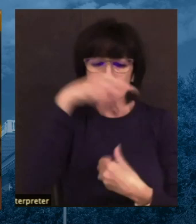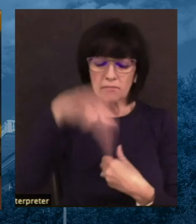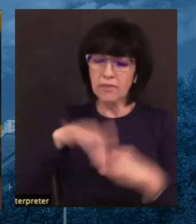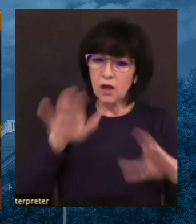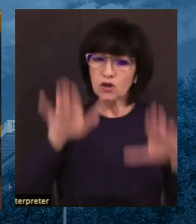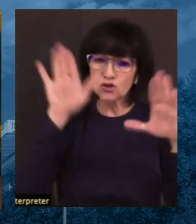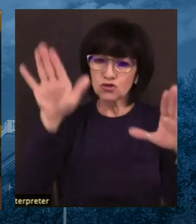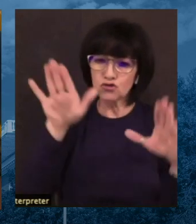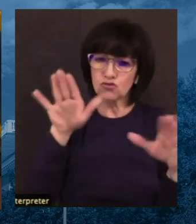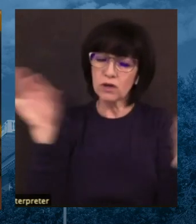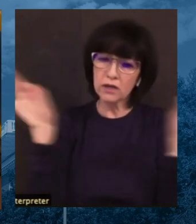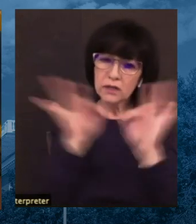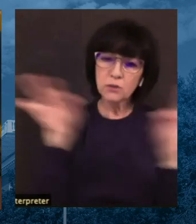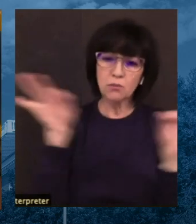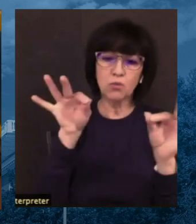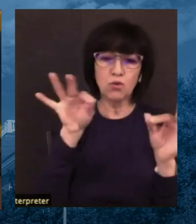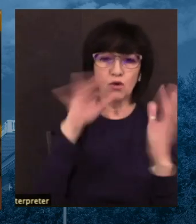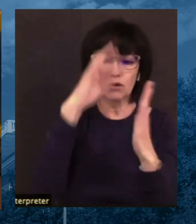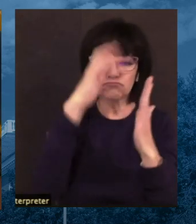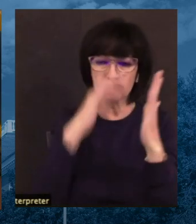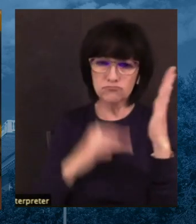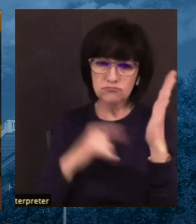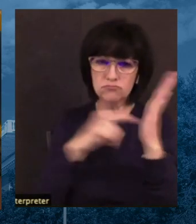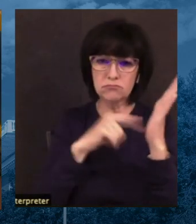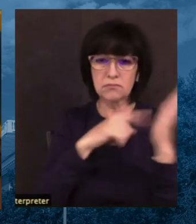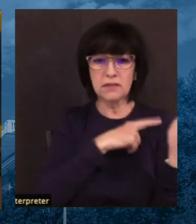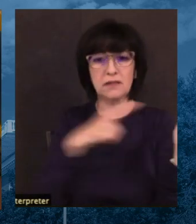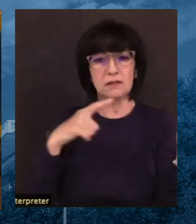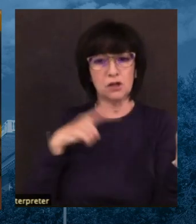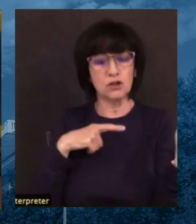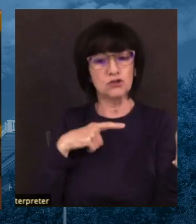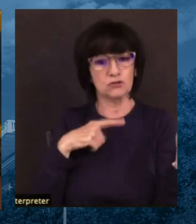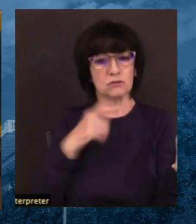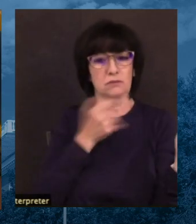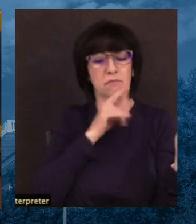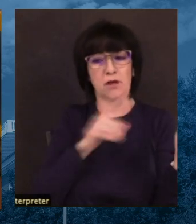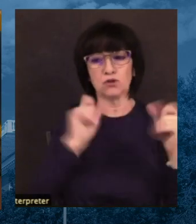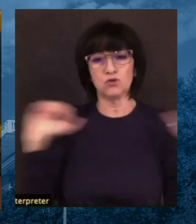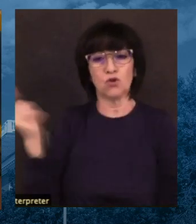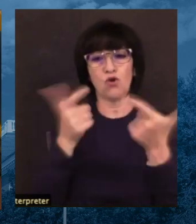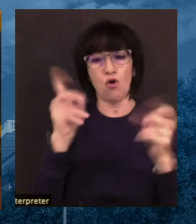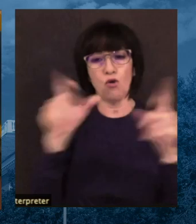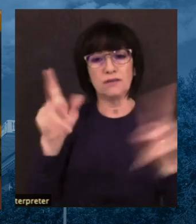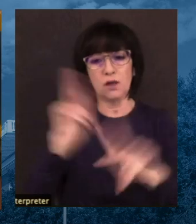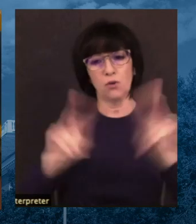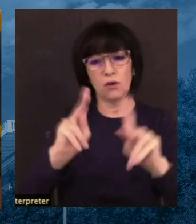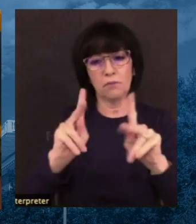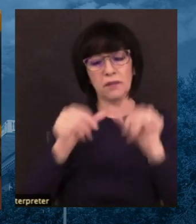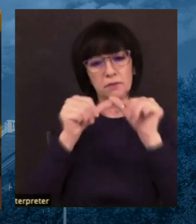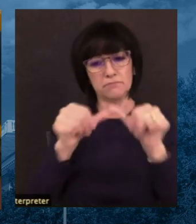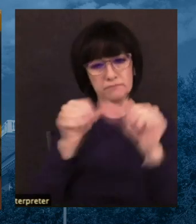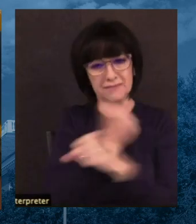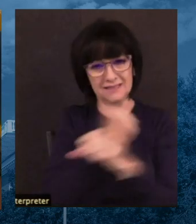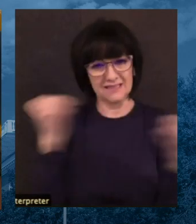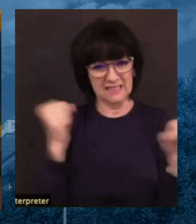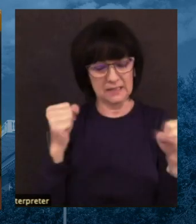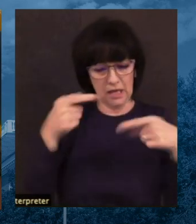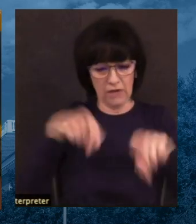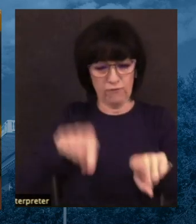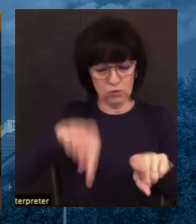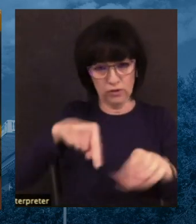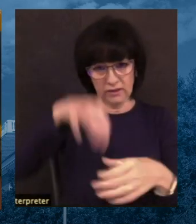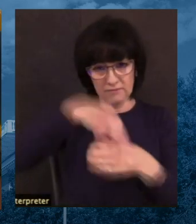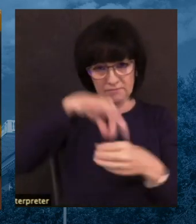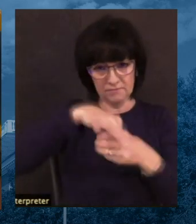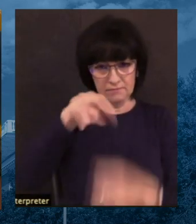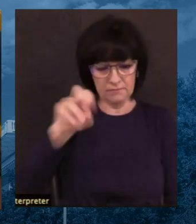all Delawareans will be safe in the upcoming election and have the right to vote. So thank you. Thank you, Representative Longhurst, for your